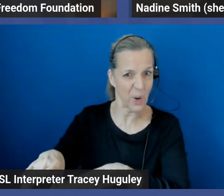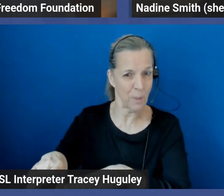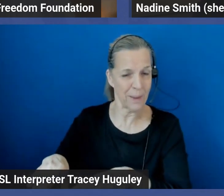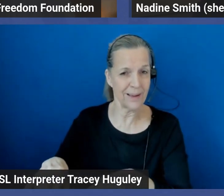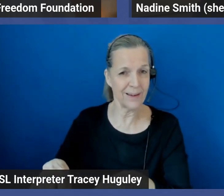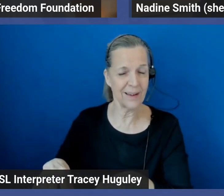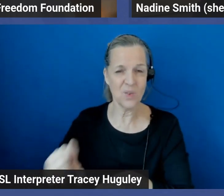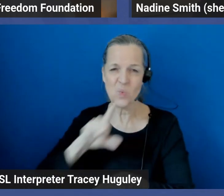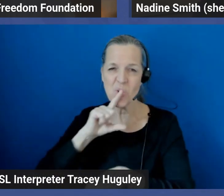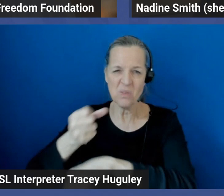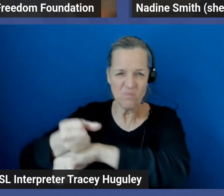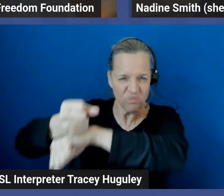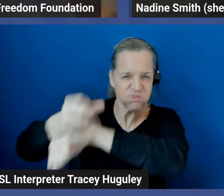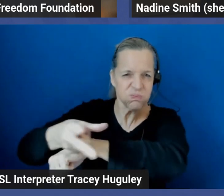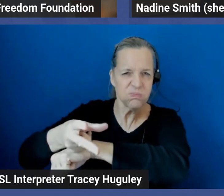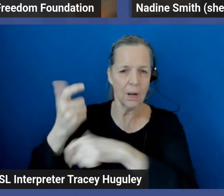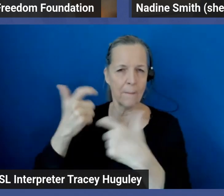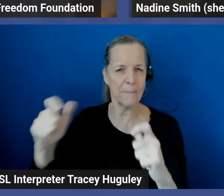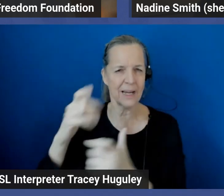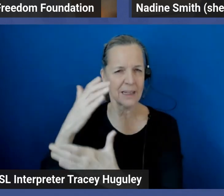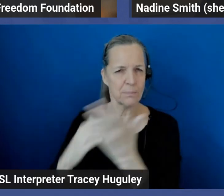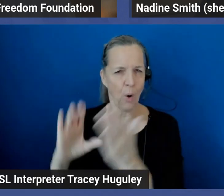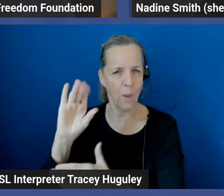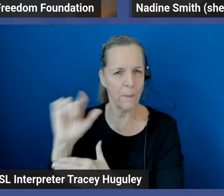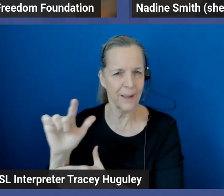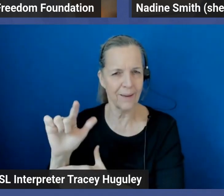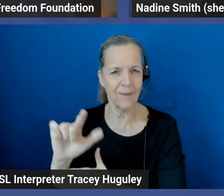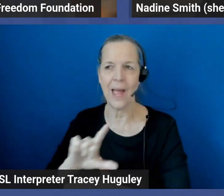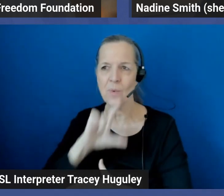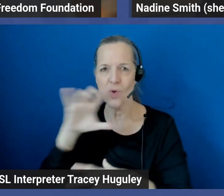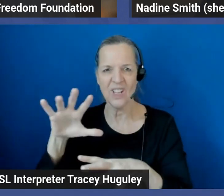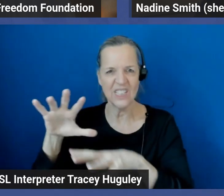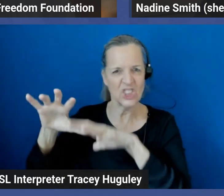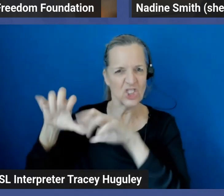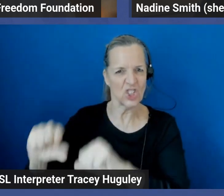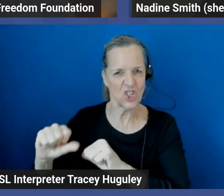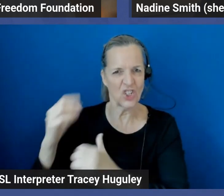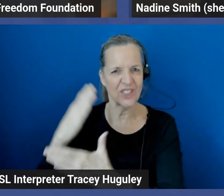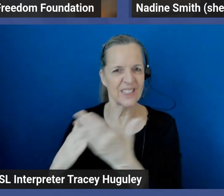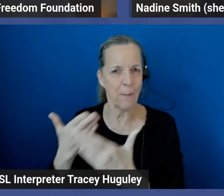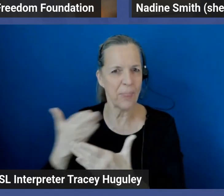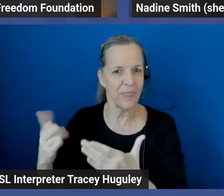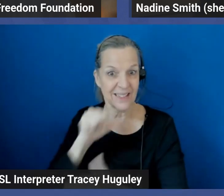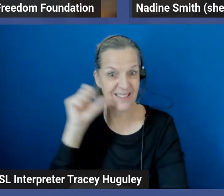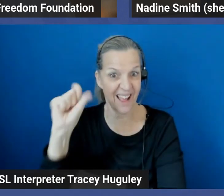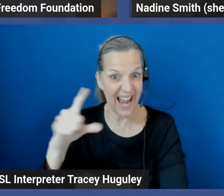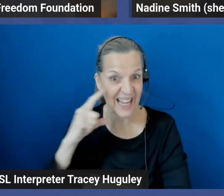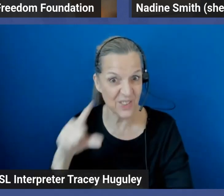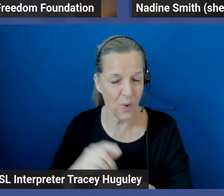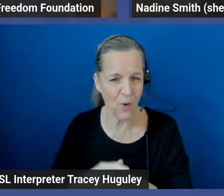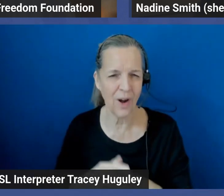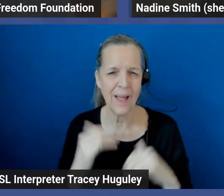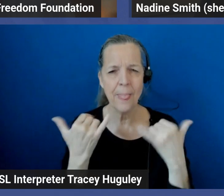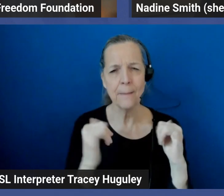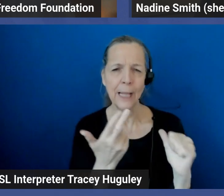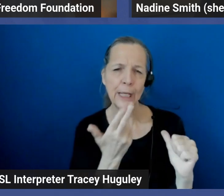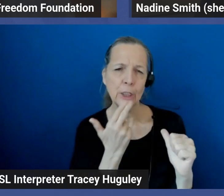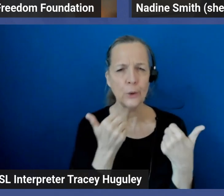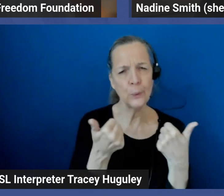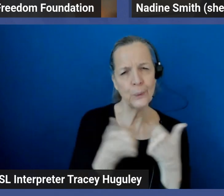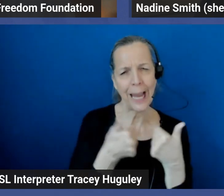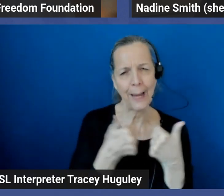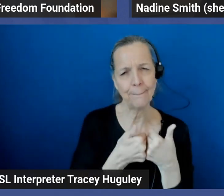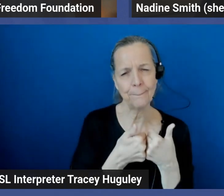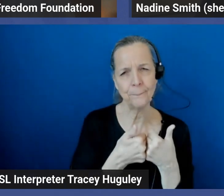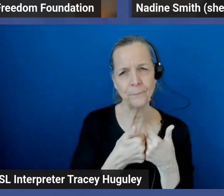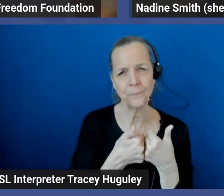biggest parts of that bill, but also secured things that we hadn't asked for. But they try to play this cute little game where